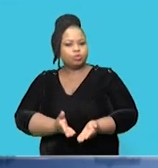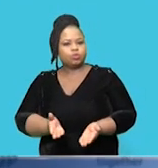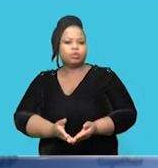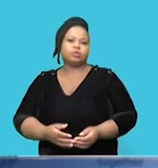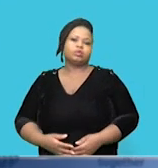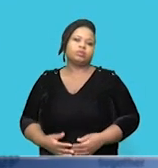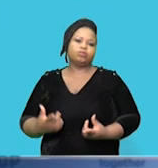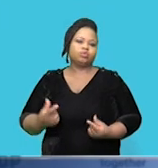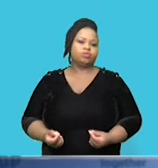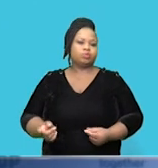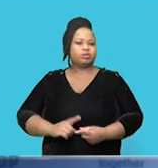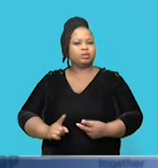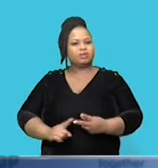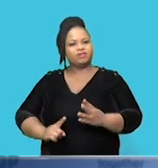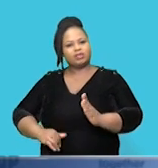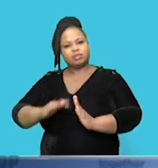tsa nthotse ngata kere,